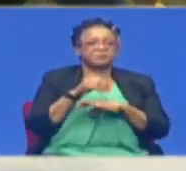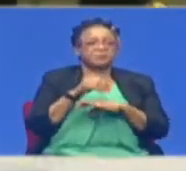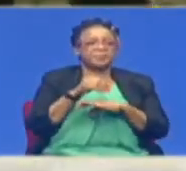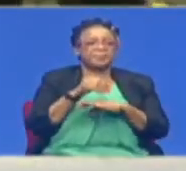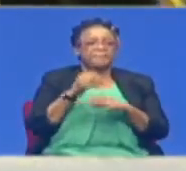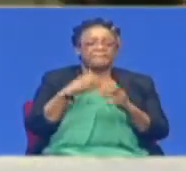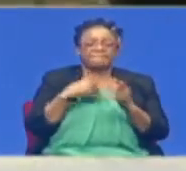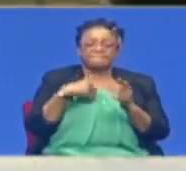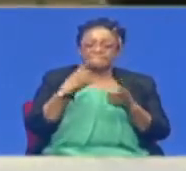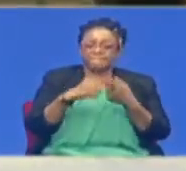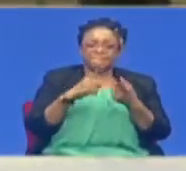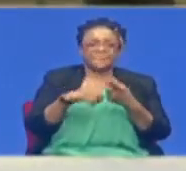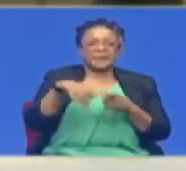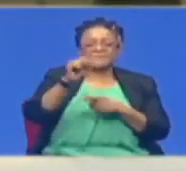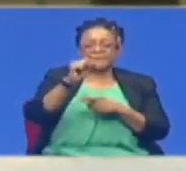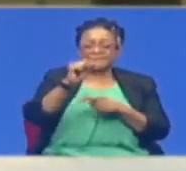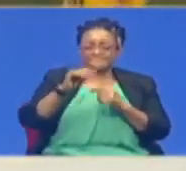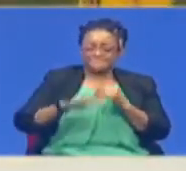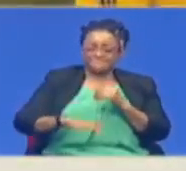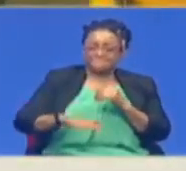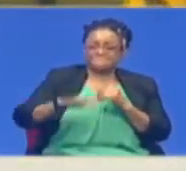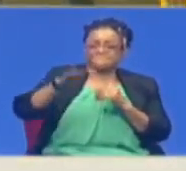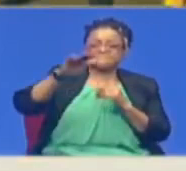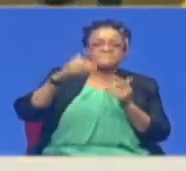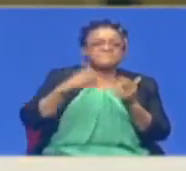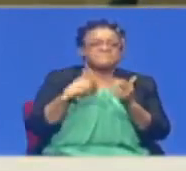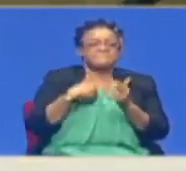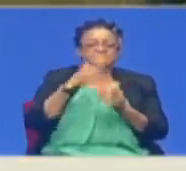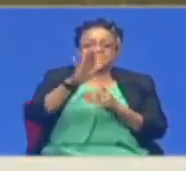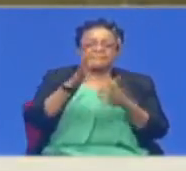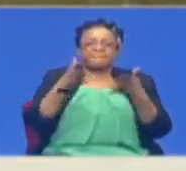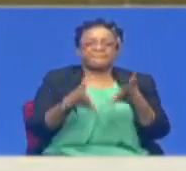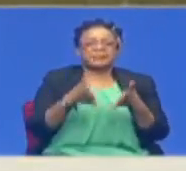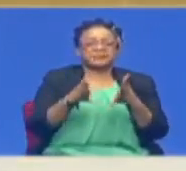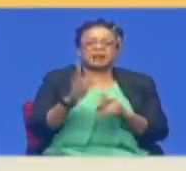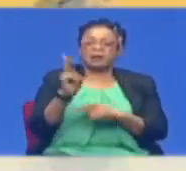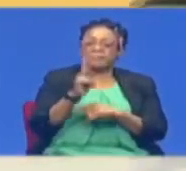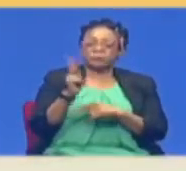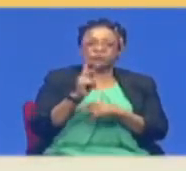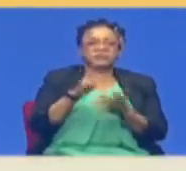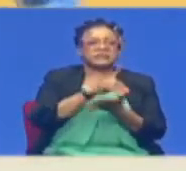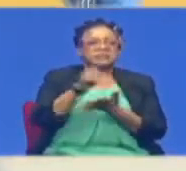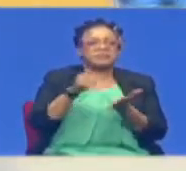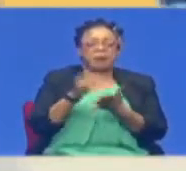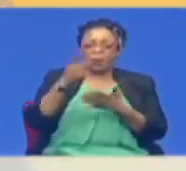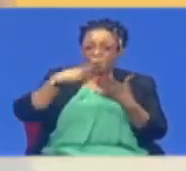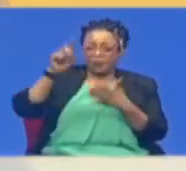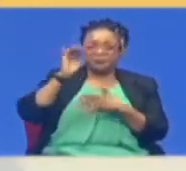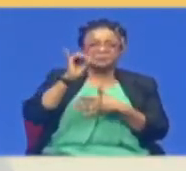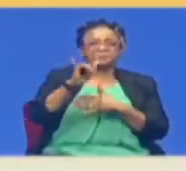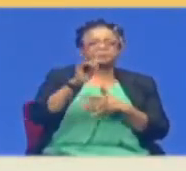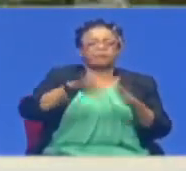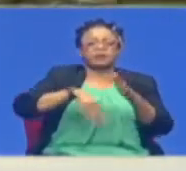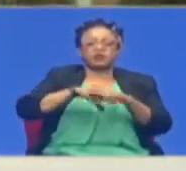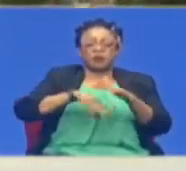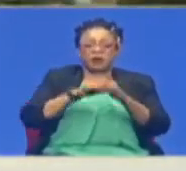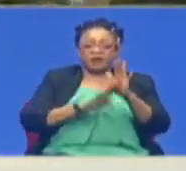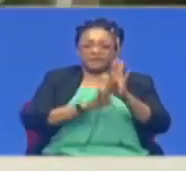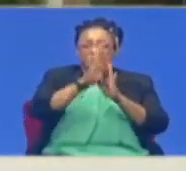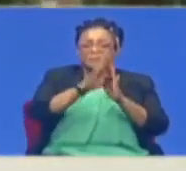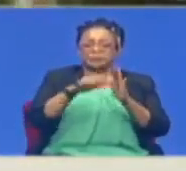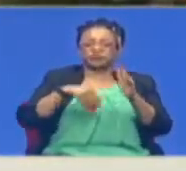5 years old, Soccer Star Academy has stamped its presence in Kamukunji District by winning the Kenyago Youth Soccer Development Tournament